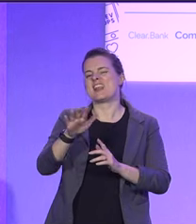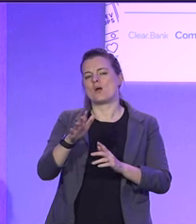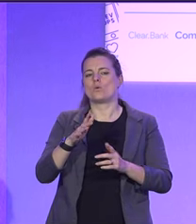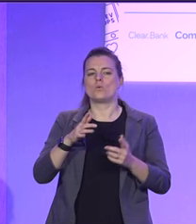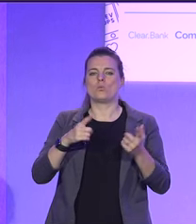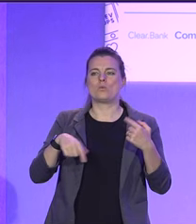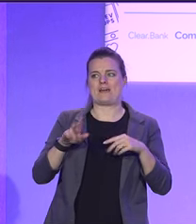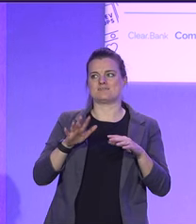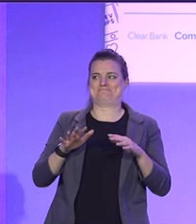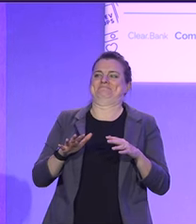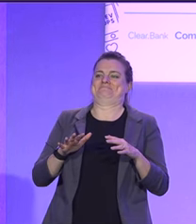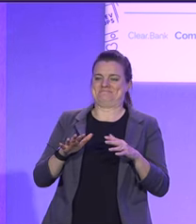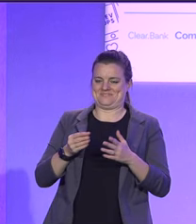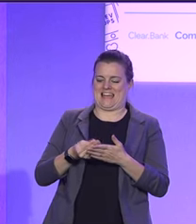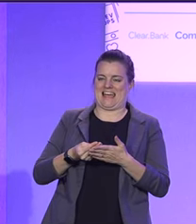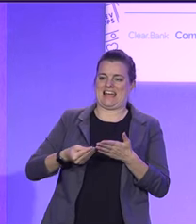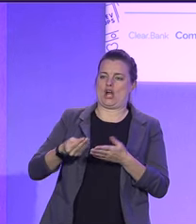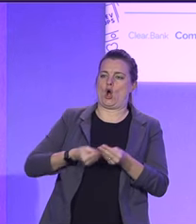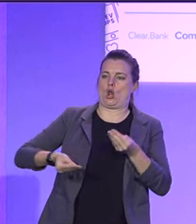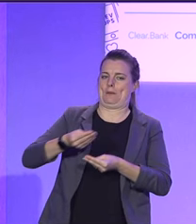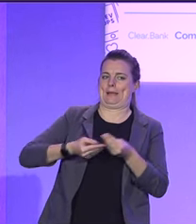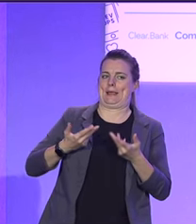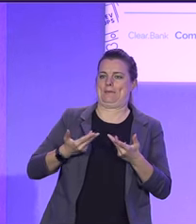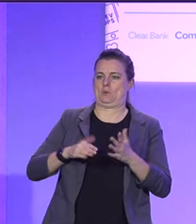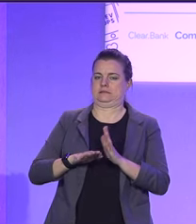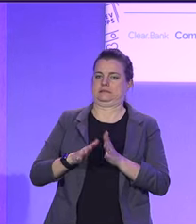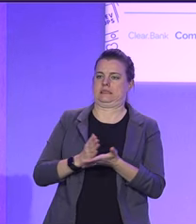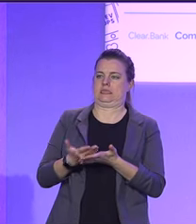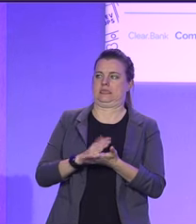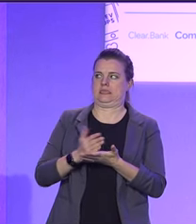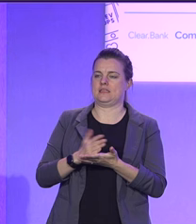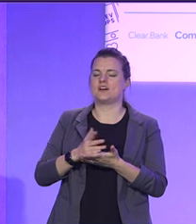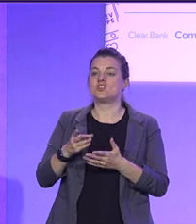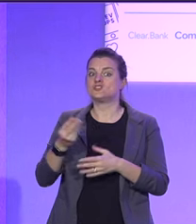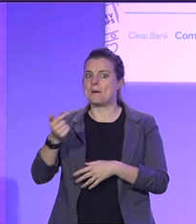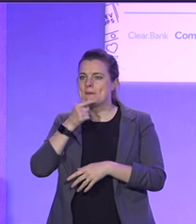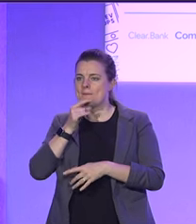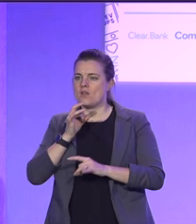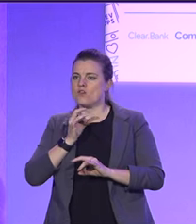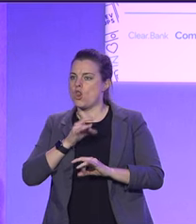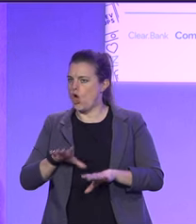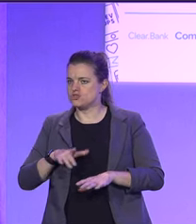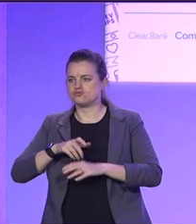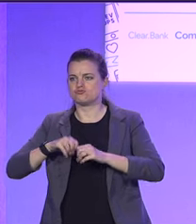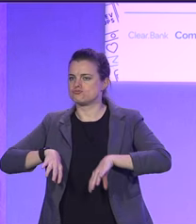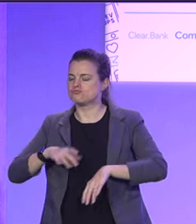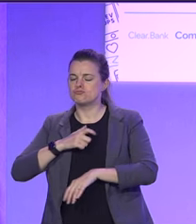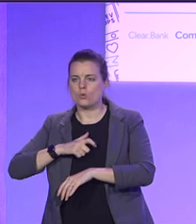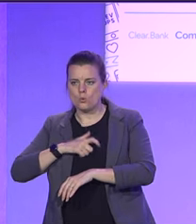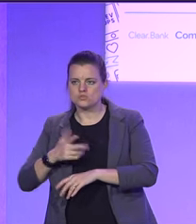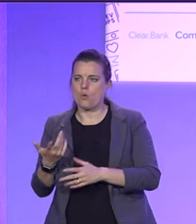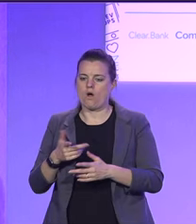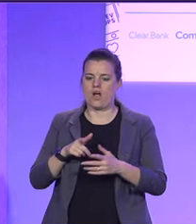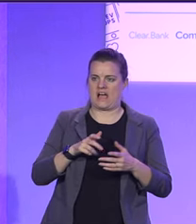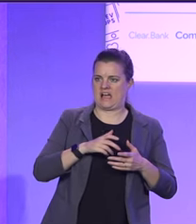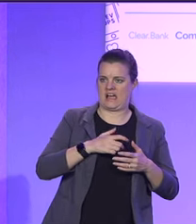unsettling economic climate at the moment, and some people have lost roles, or maybe they're a little bit nervous to move because, you know, the world is a crazy